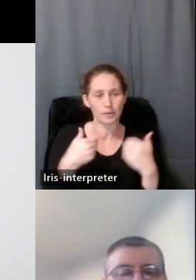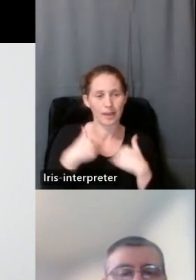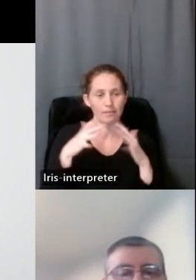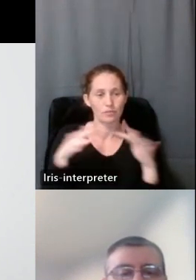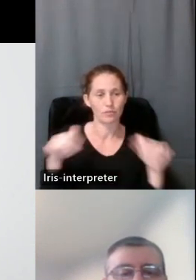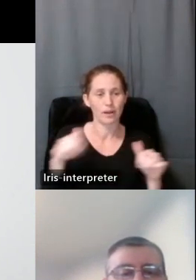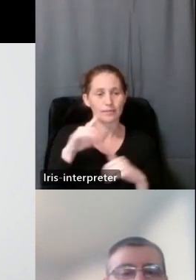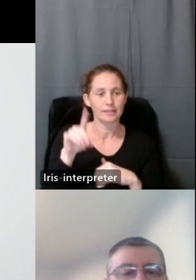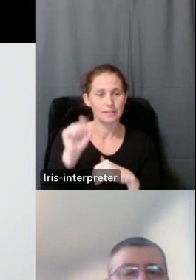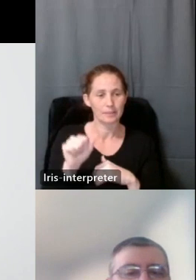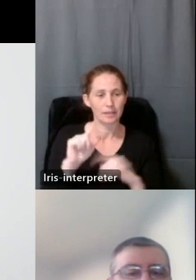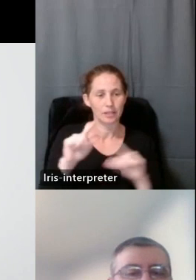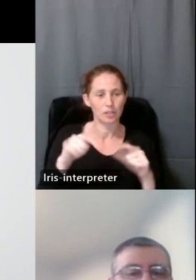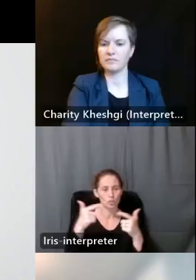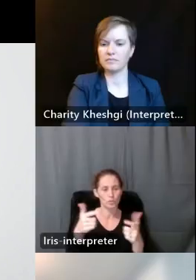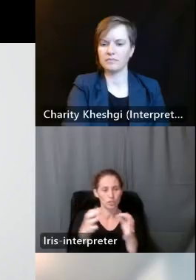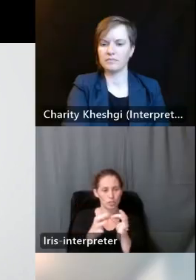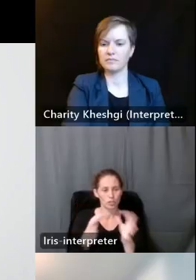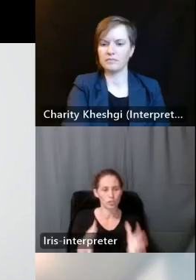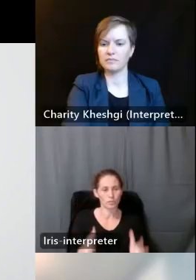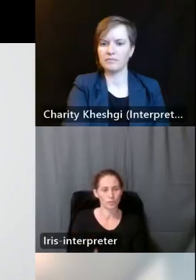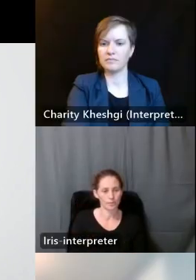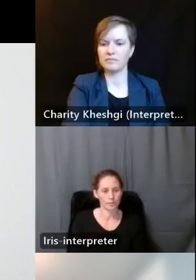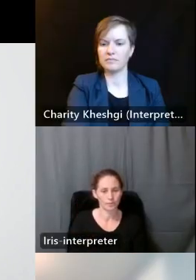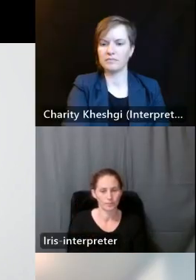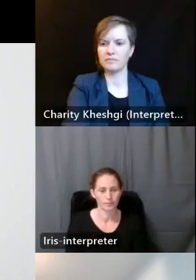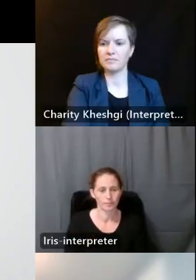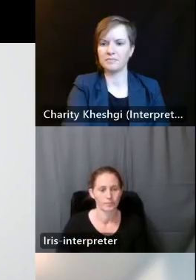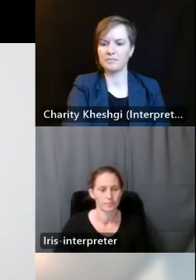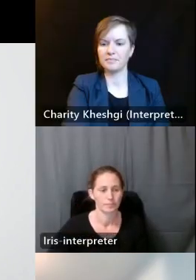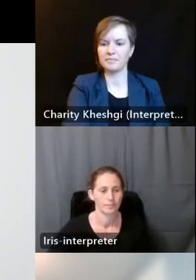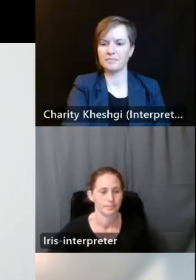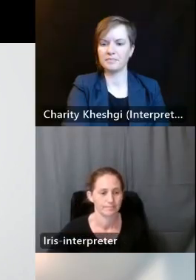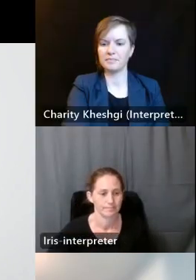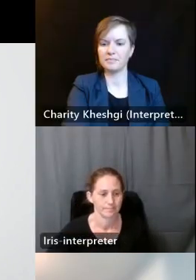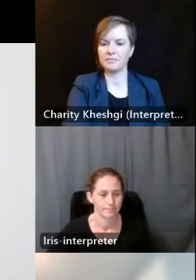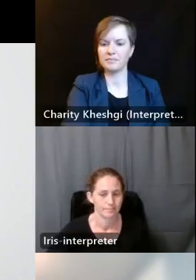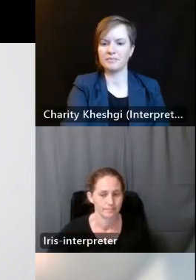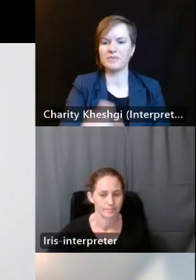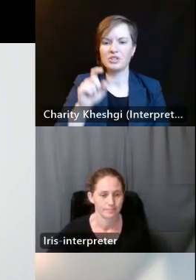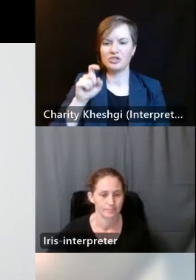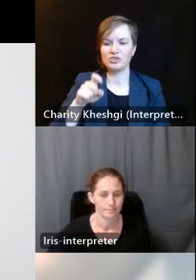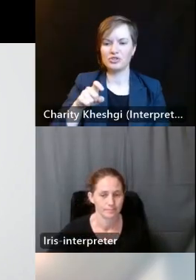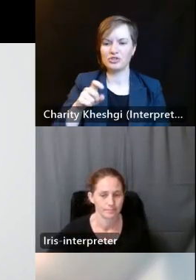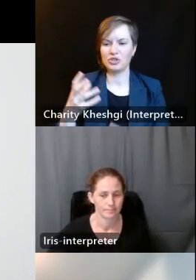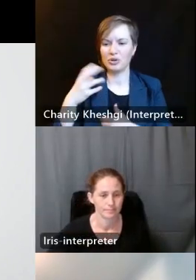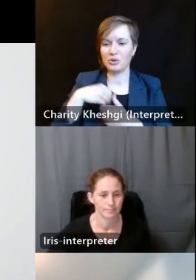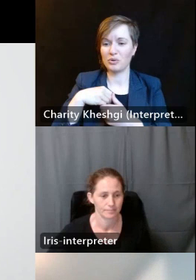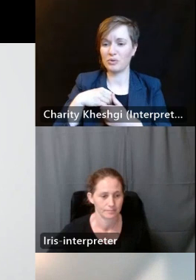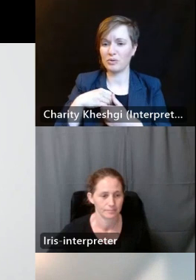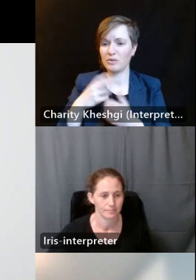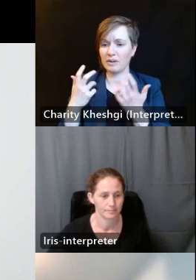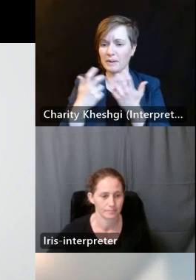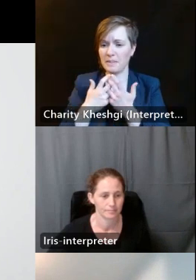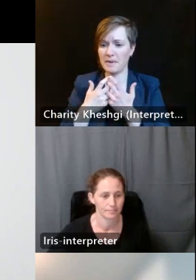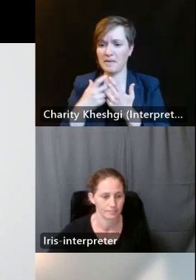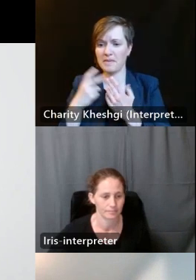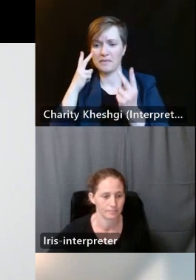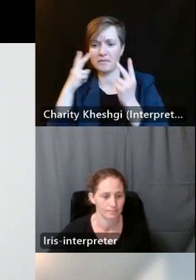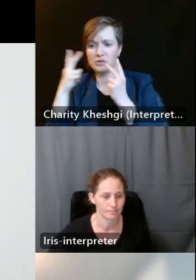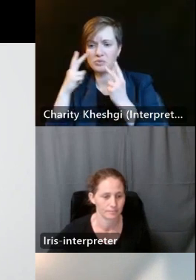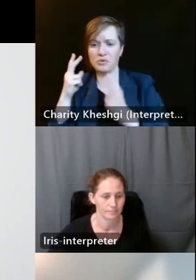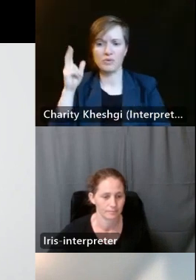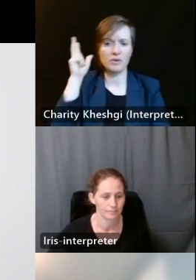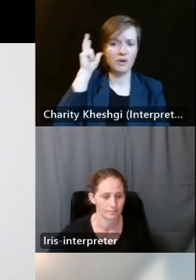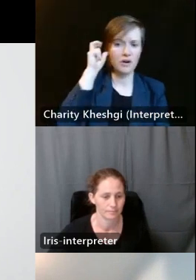variety of disabilities. So this should include combining visual and audible alerts to